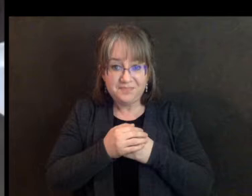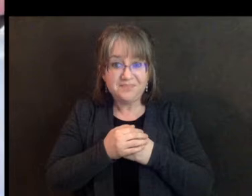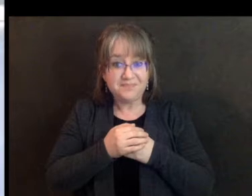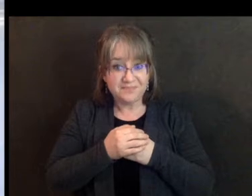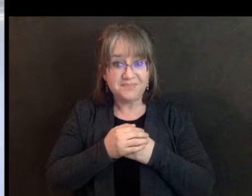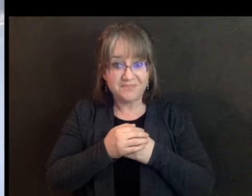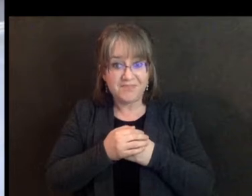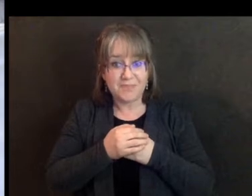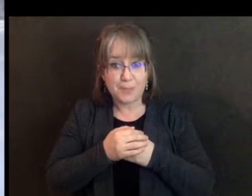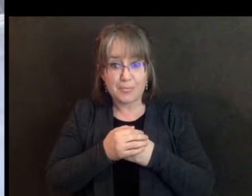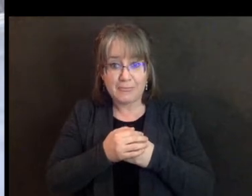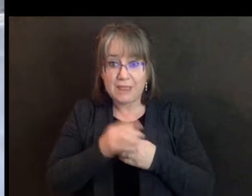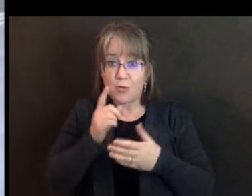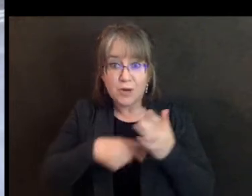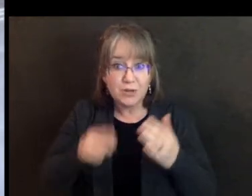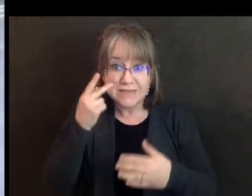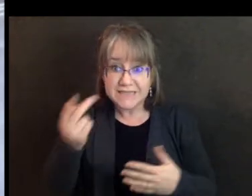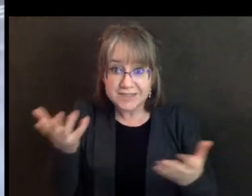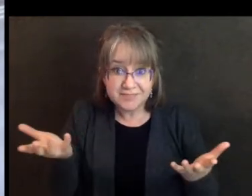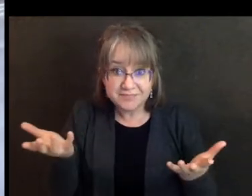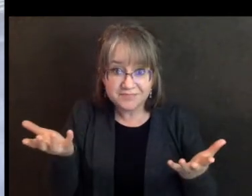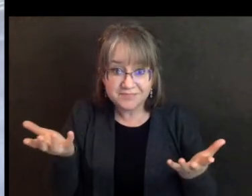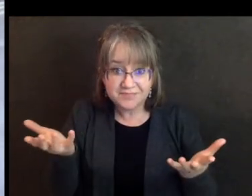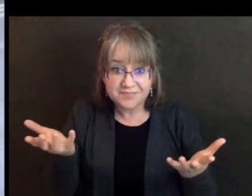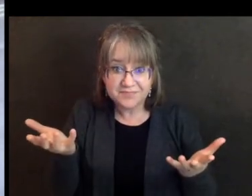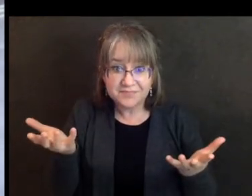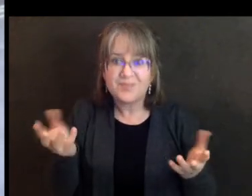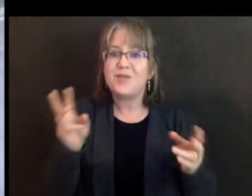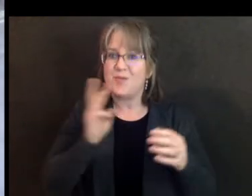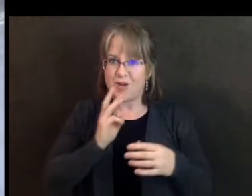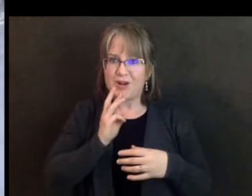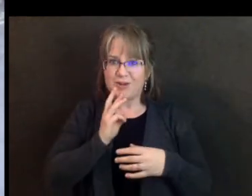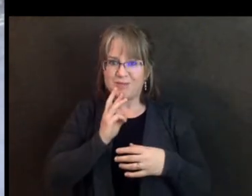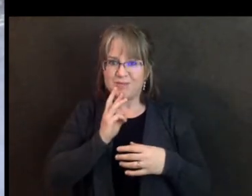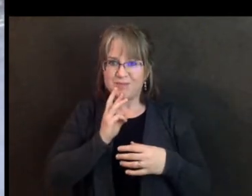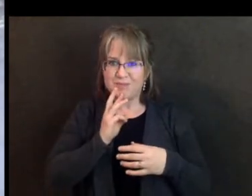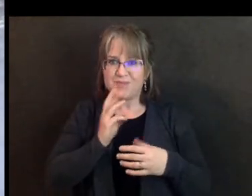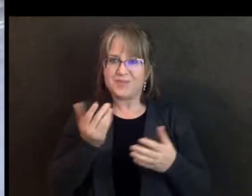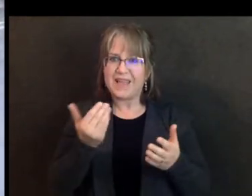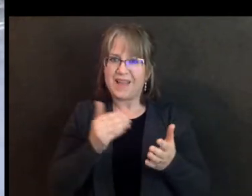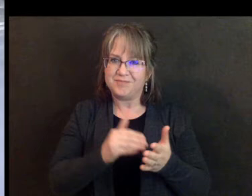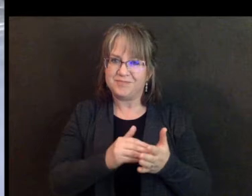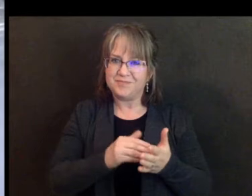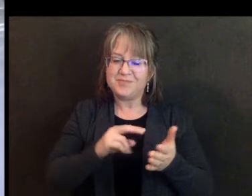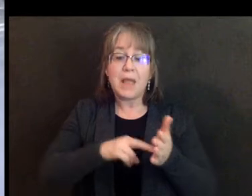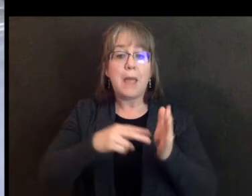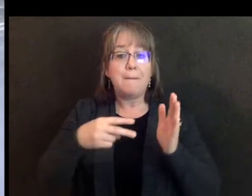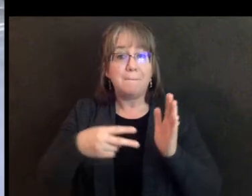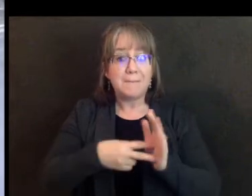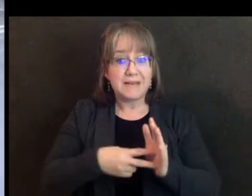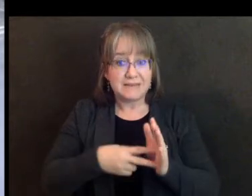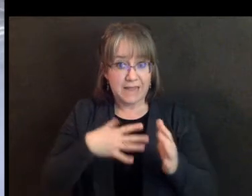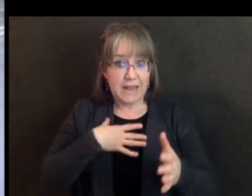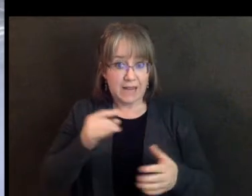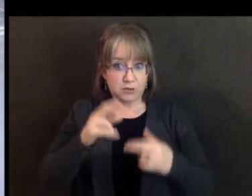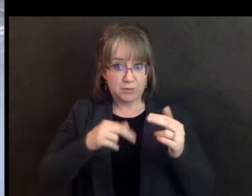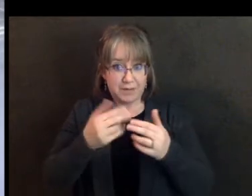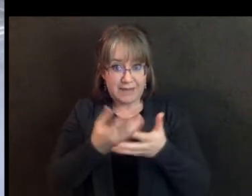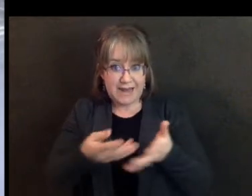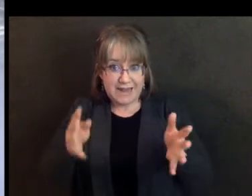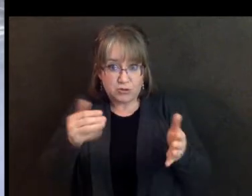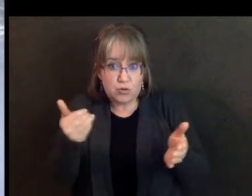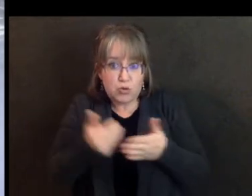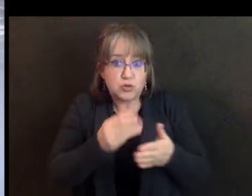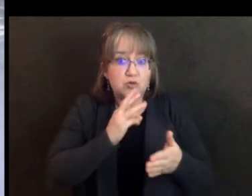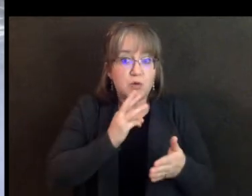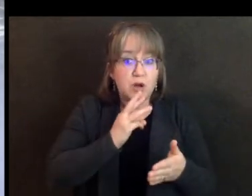what do you guys see? Water, once again. So they like to build their nest really close to water so that the mom and dad